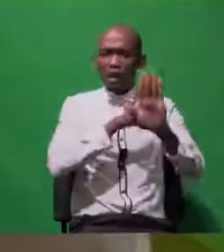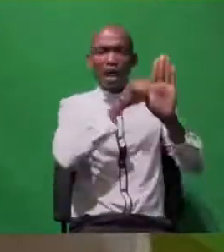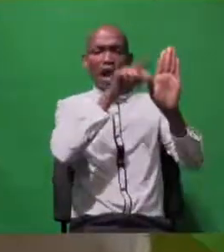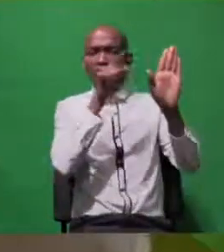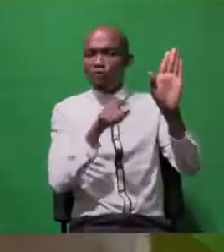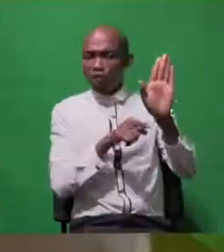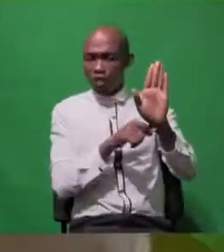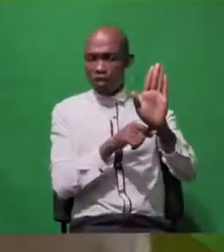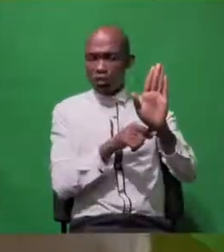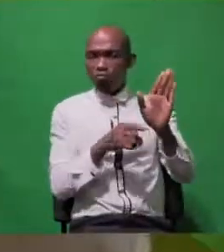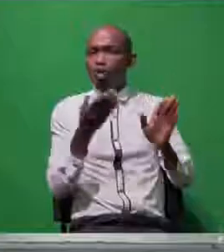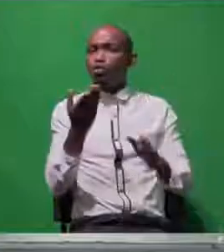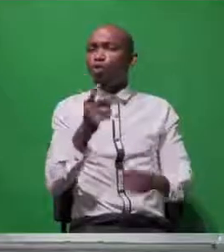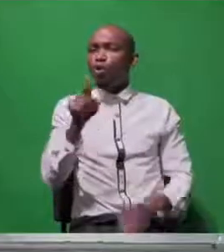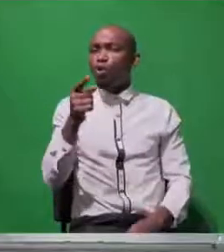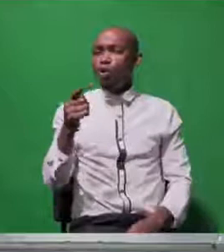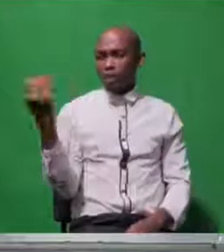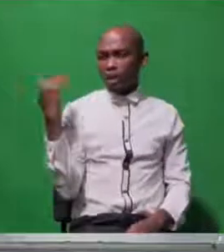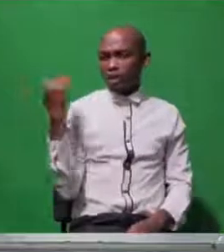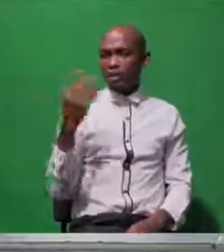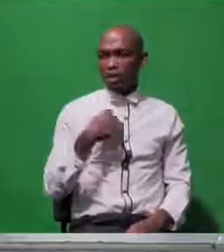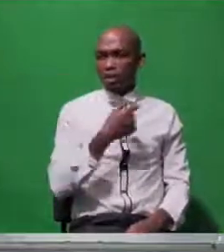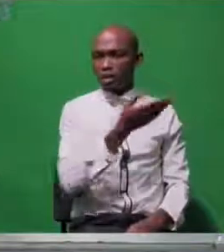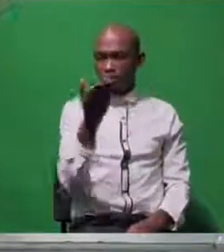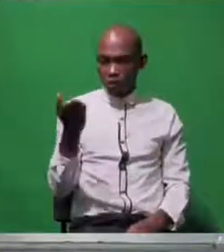dividing Africans? Who can tell us?